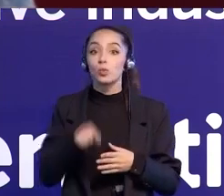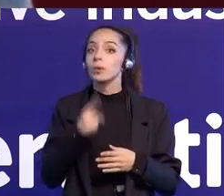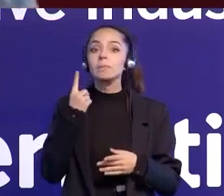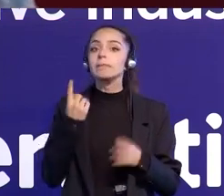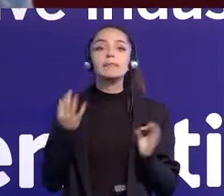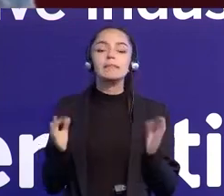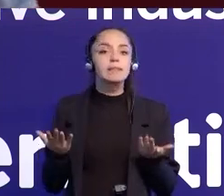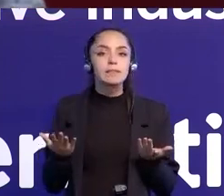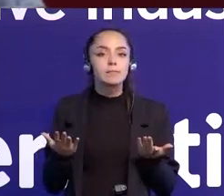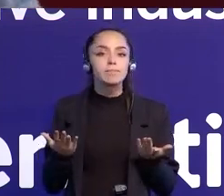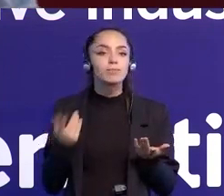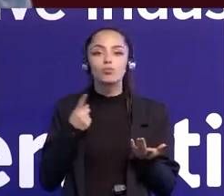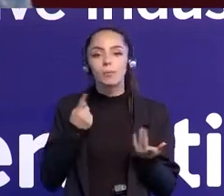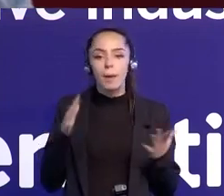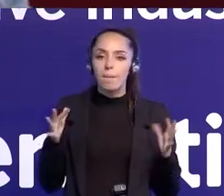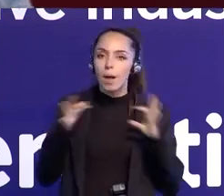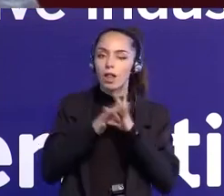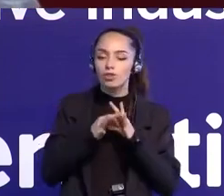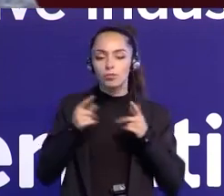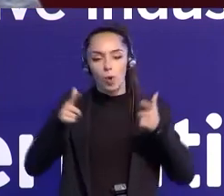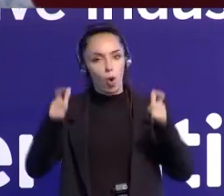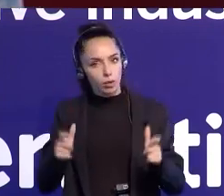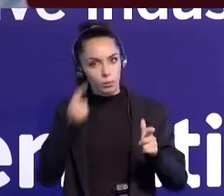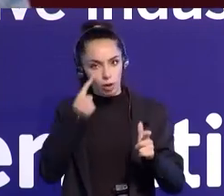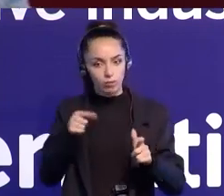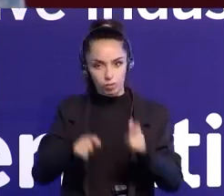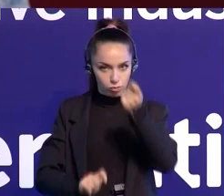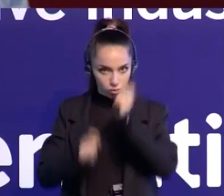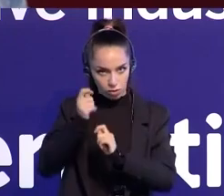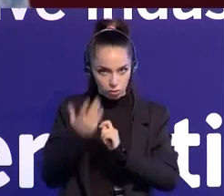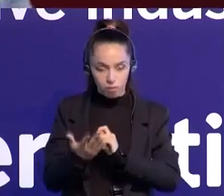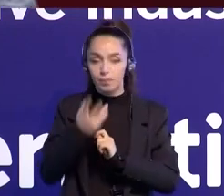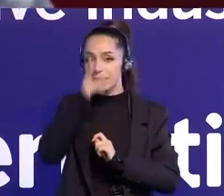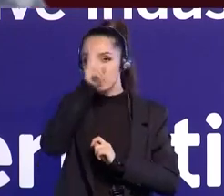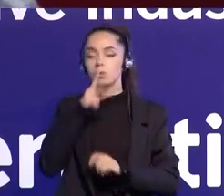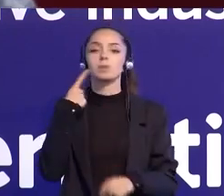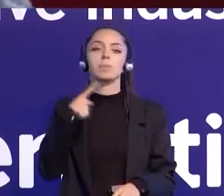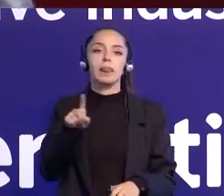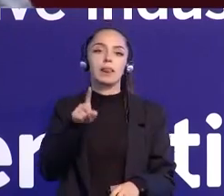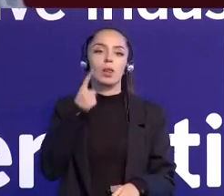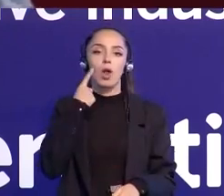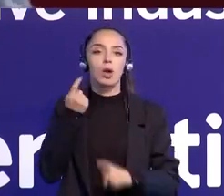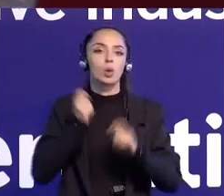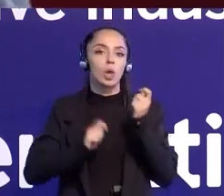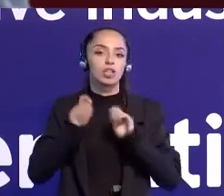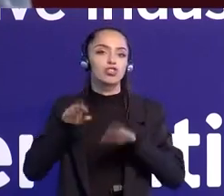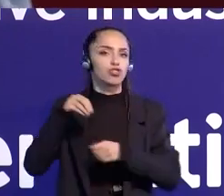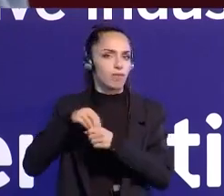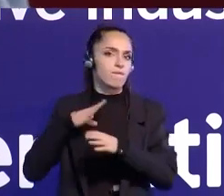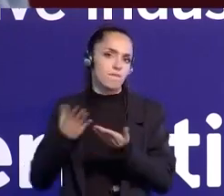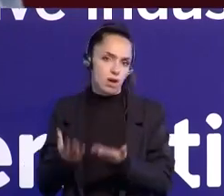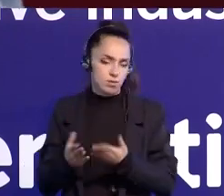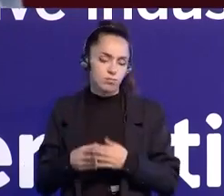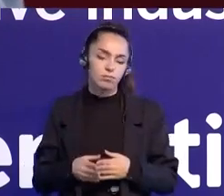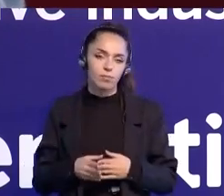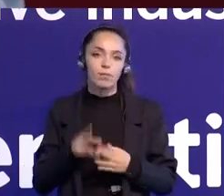army, more than 200,000 common users, common Ukrainians, helping to take down Russian